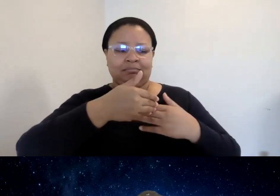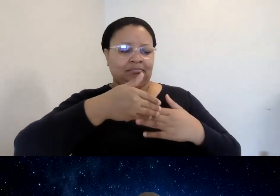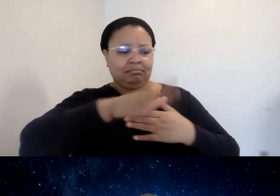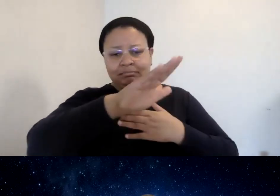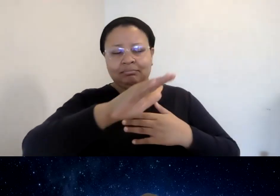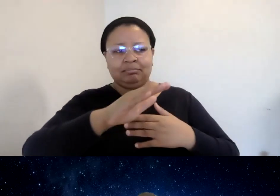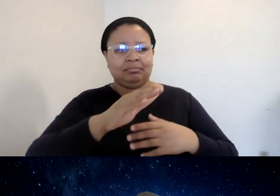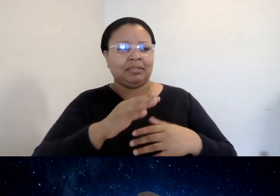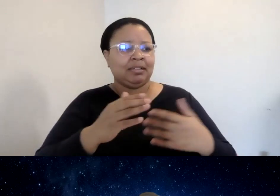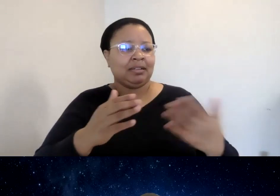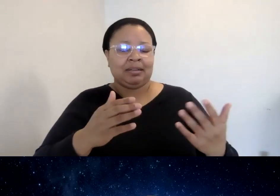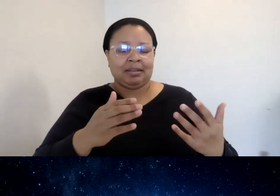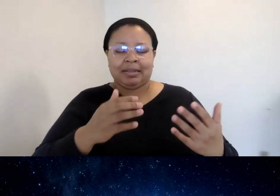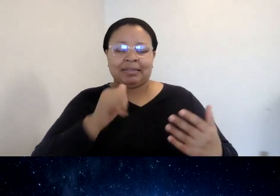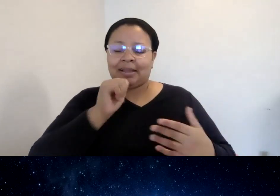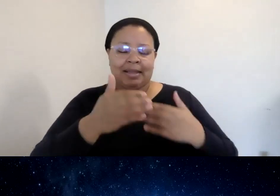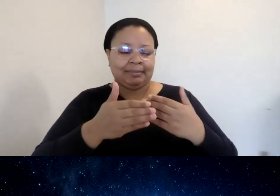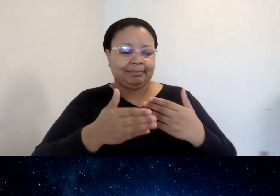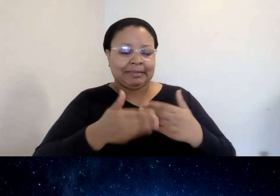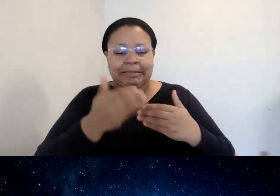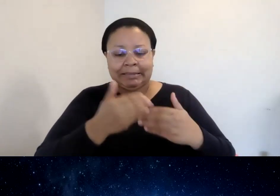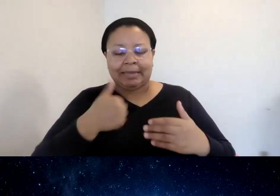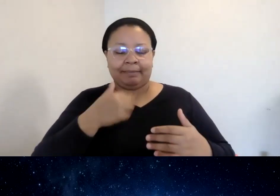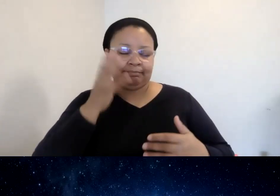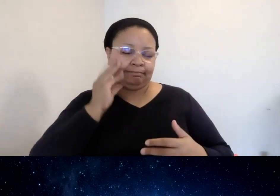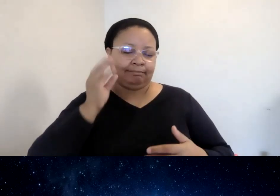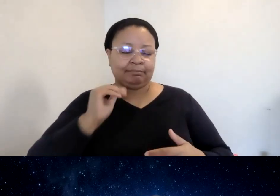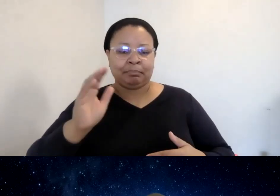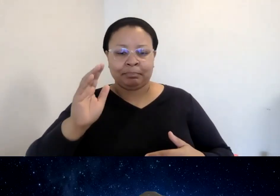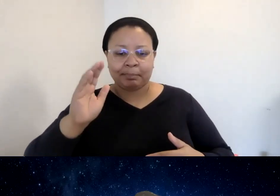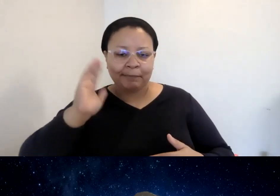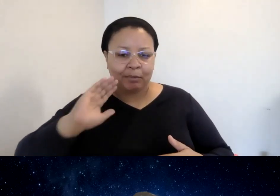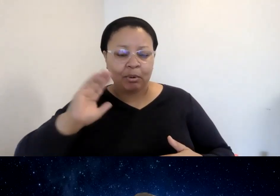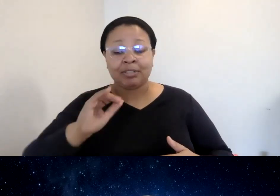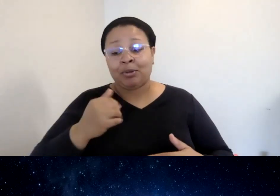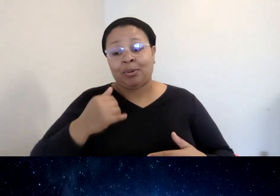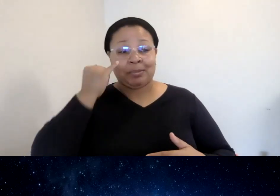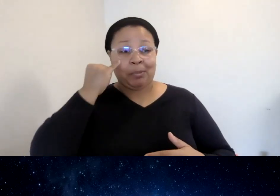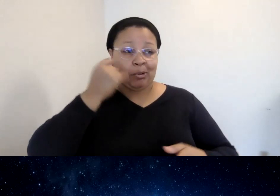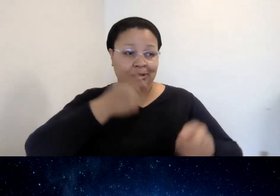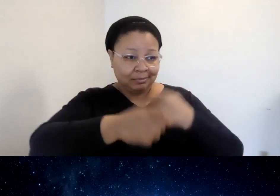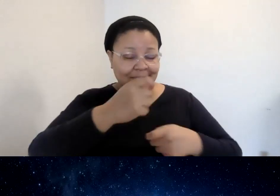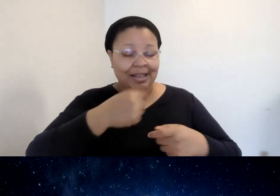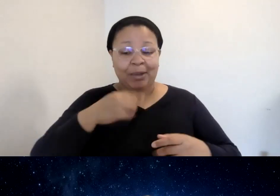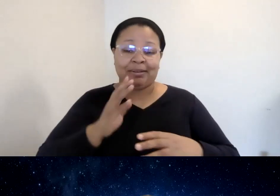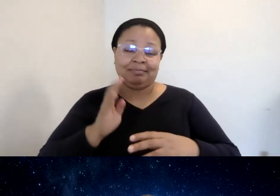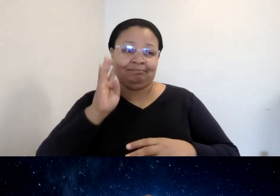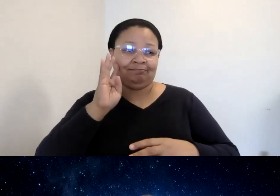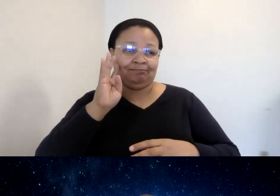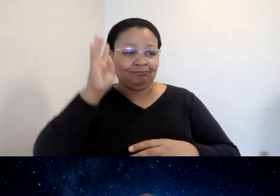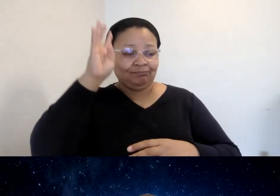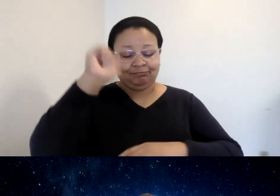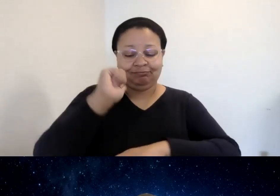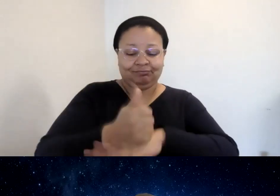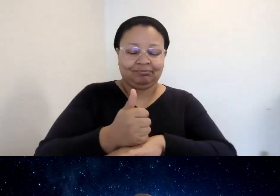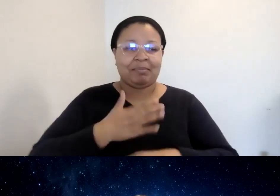not easy. I've experienced that myself. But I would create my own group if I could, and make sure that you are